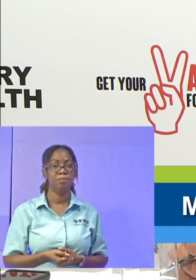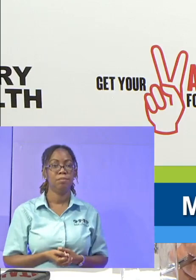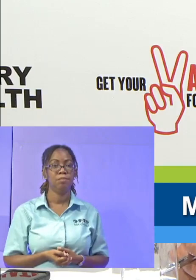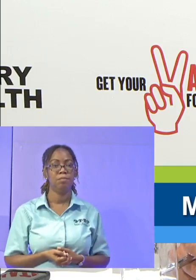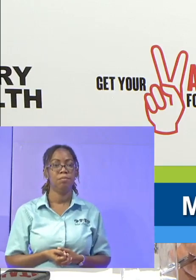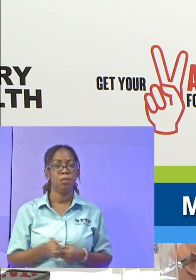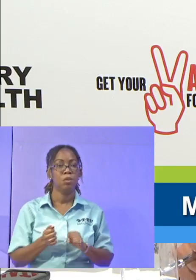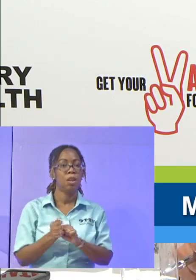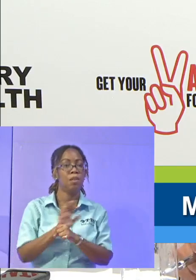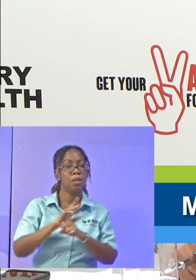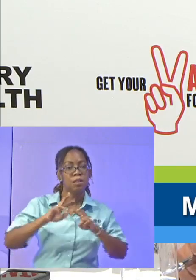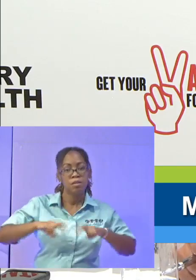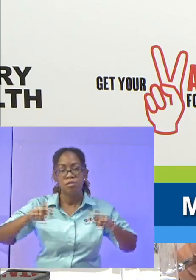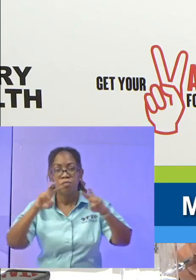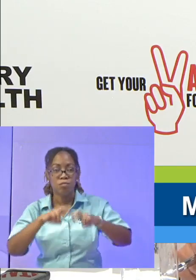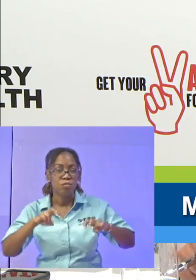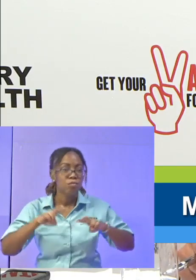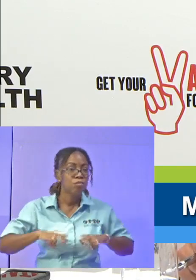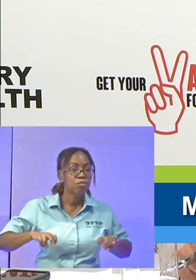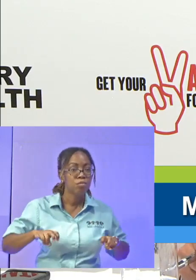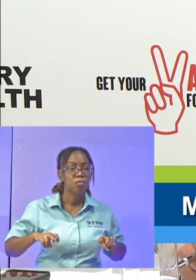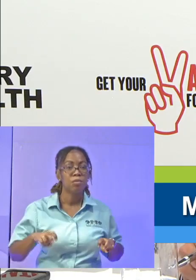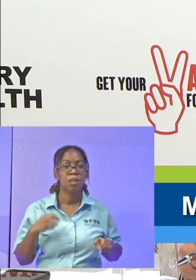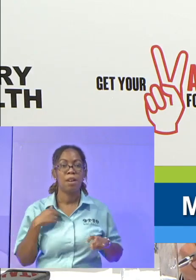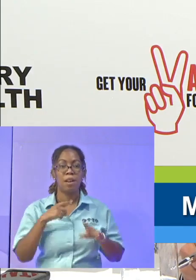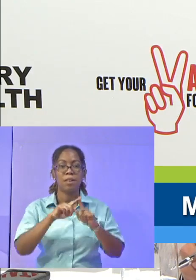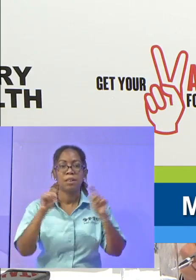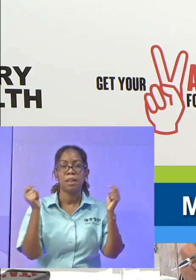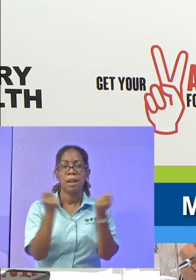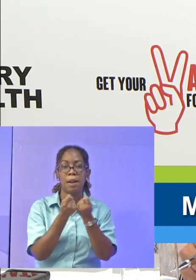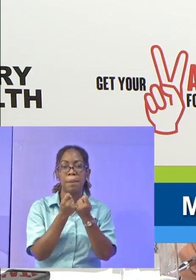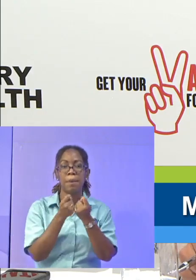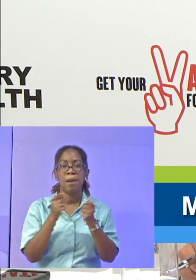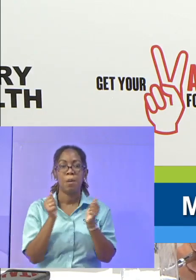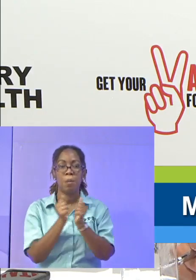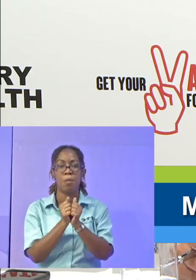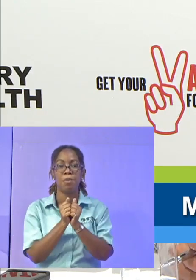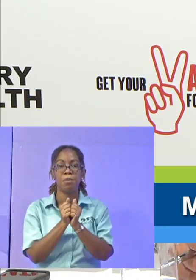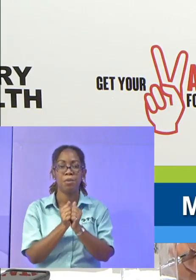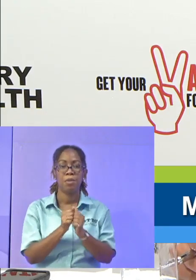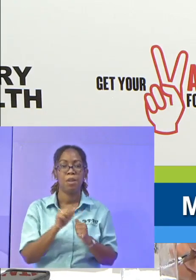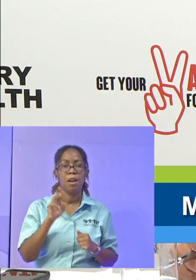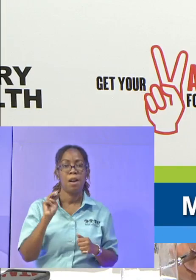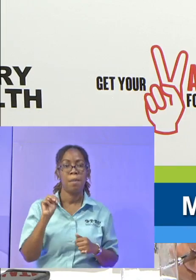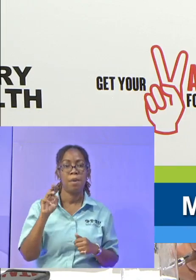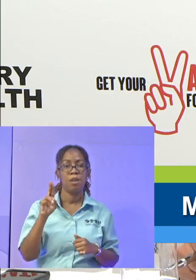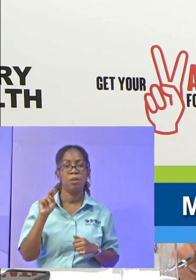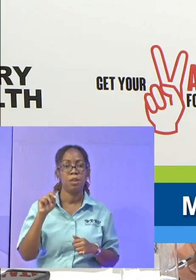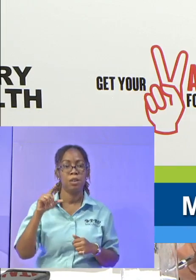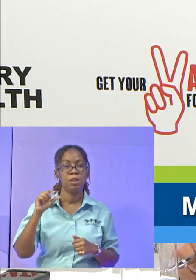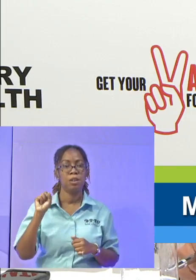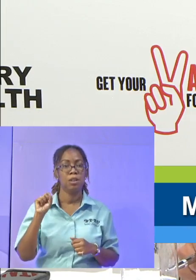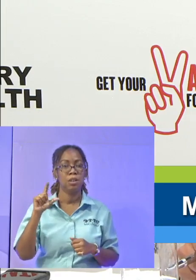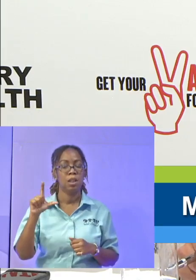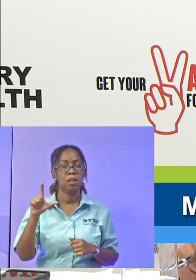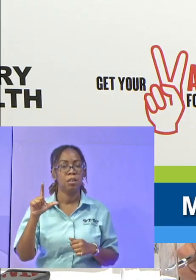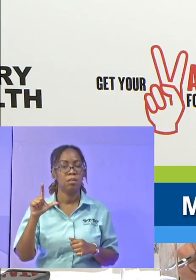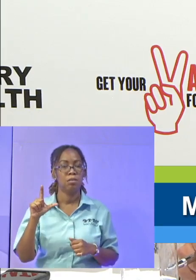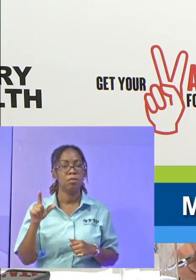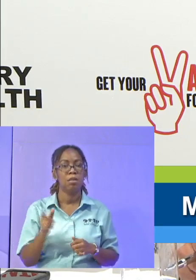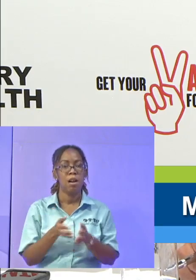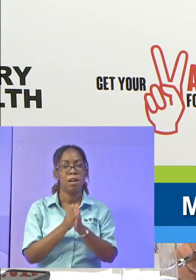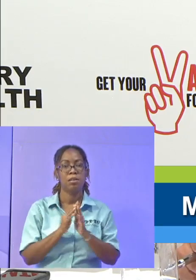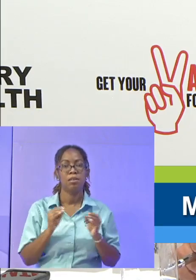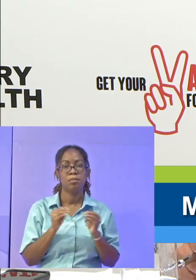study with the team headed by Professor Terence Simangal. They have written asking for an extension